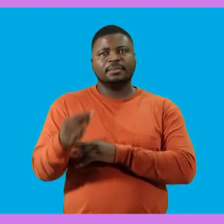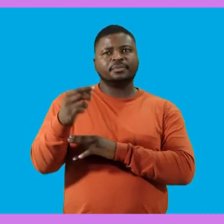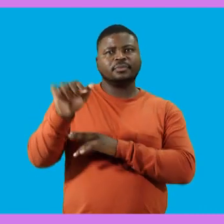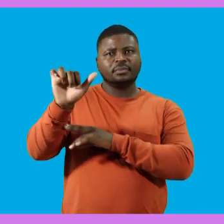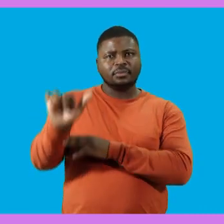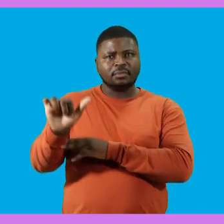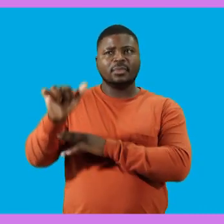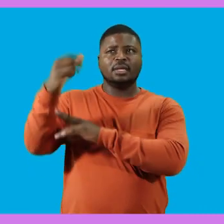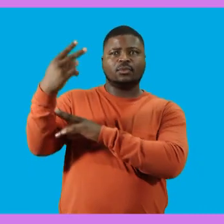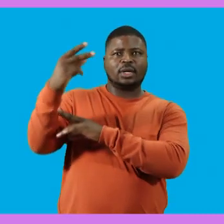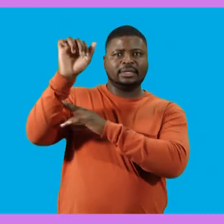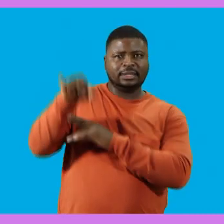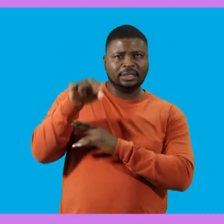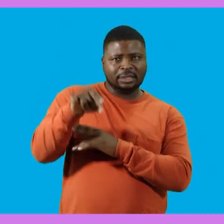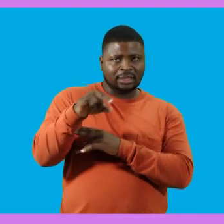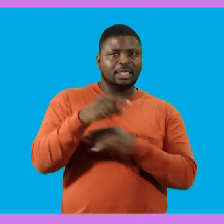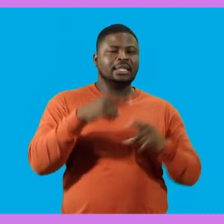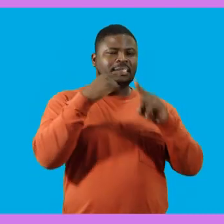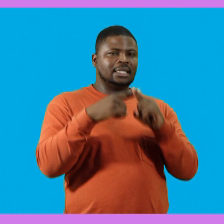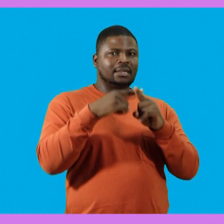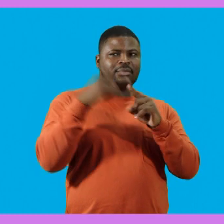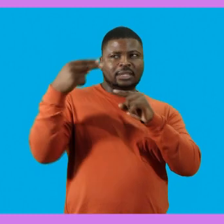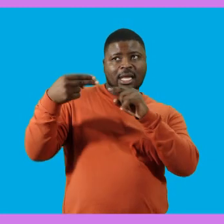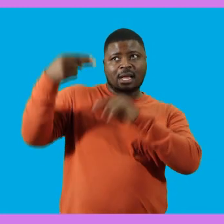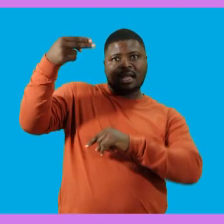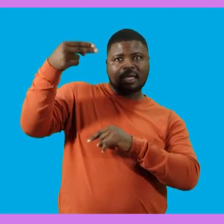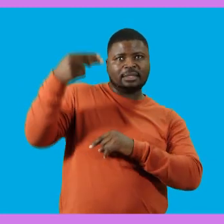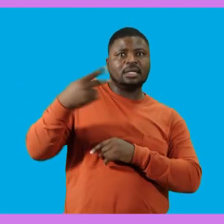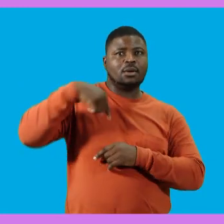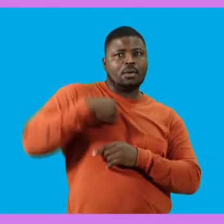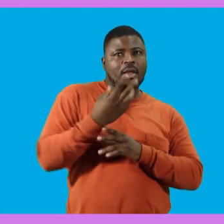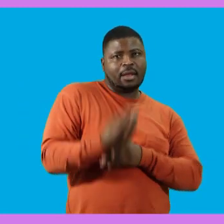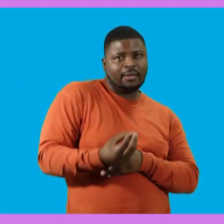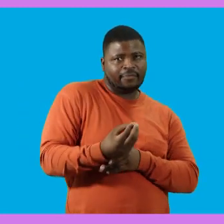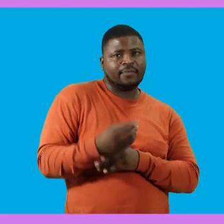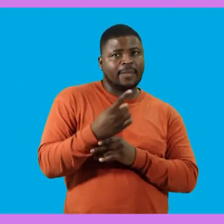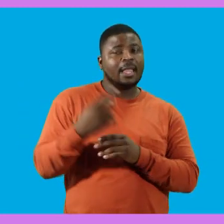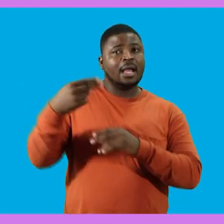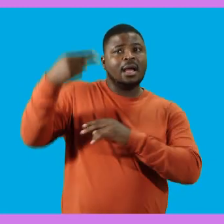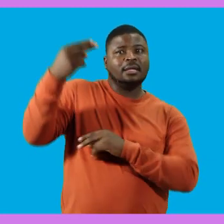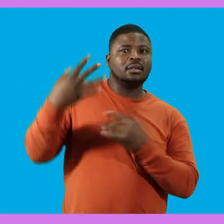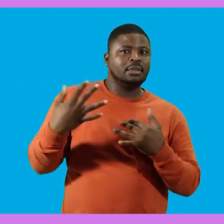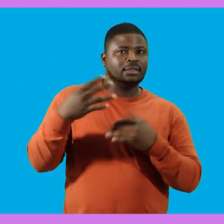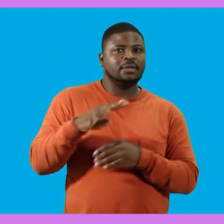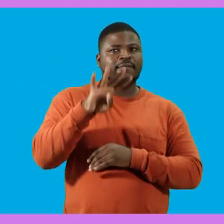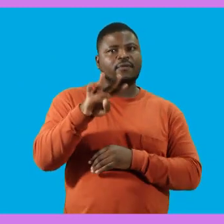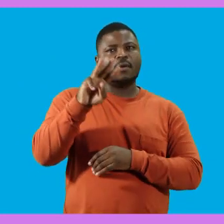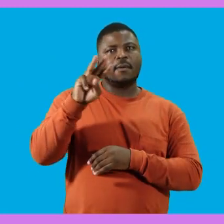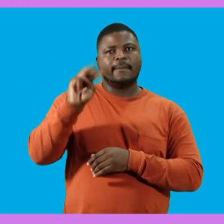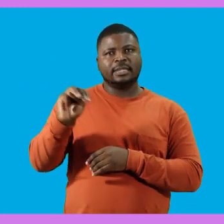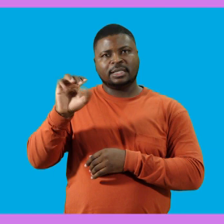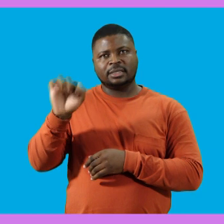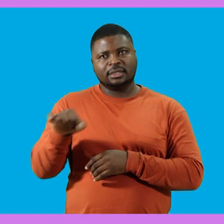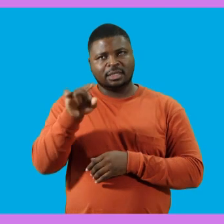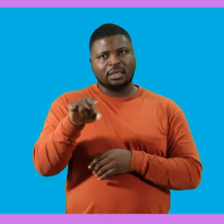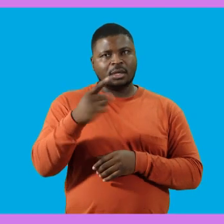0,6 squared, times the height that they gave us, and the height is 4 meters. So then